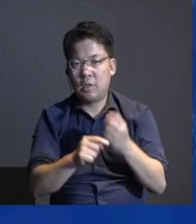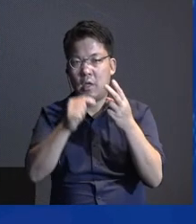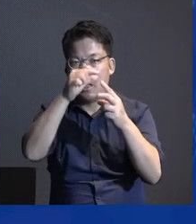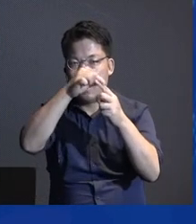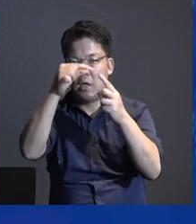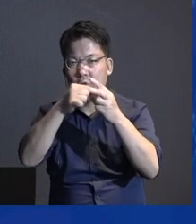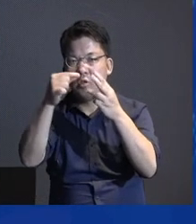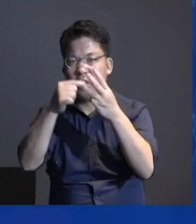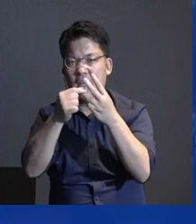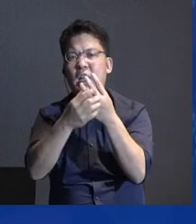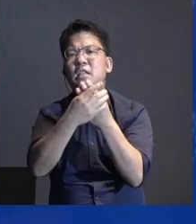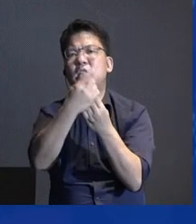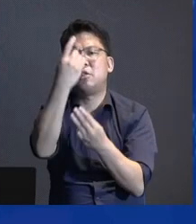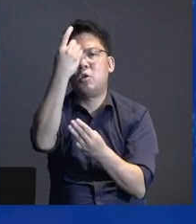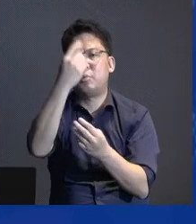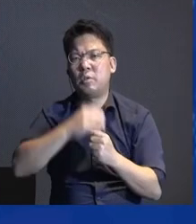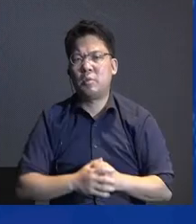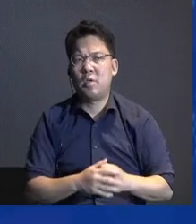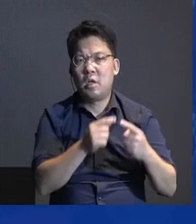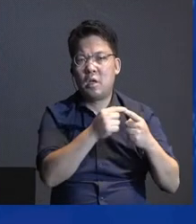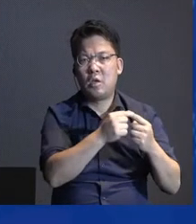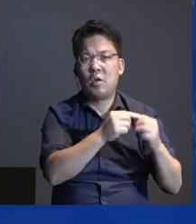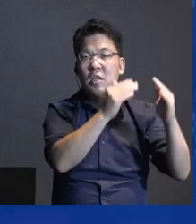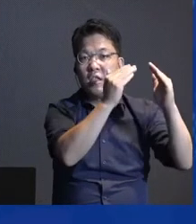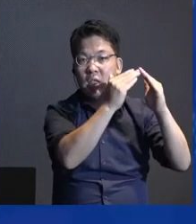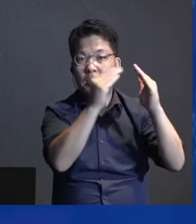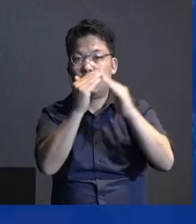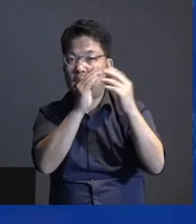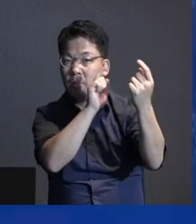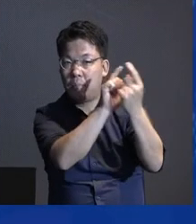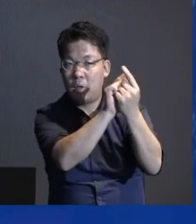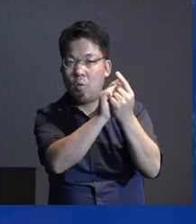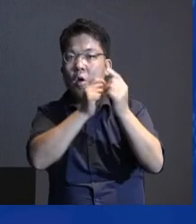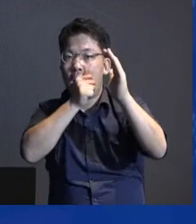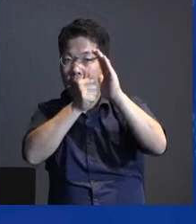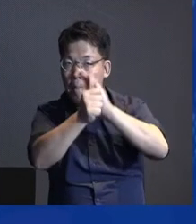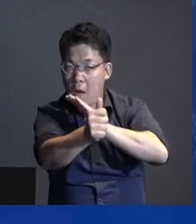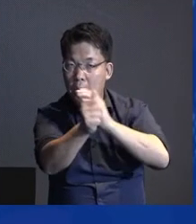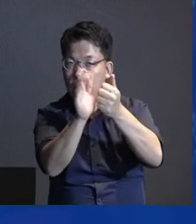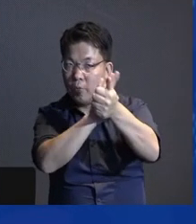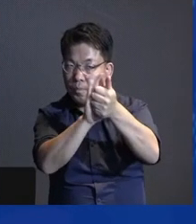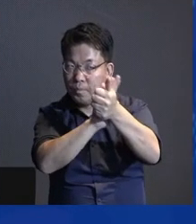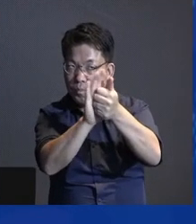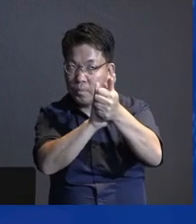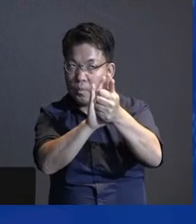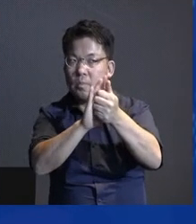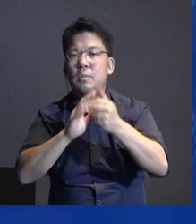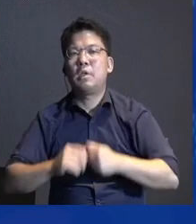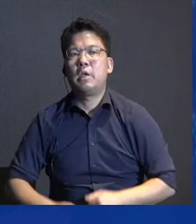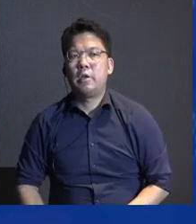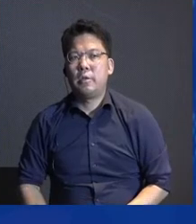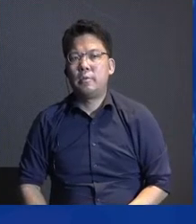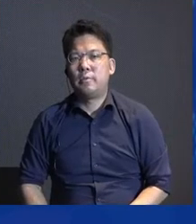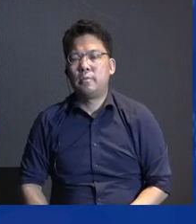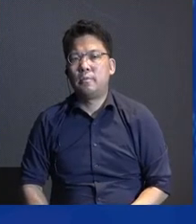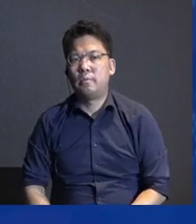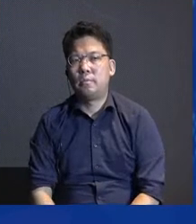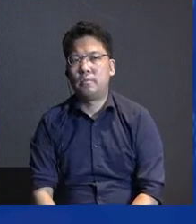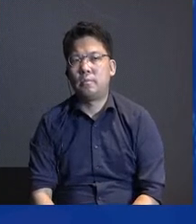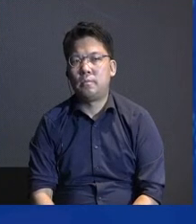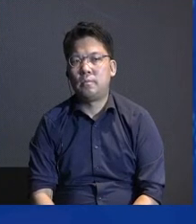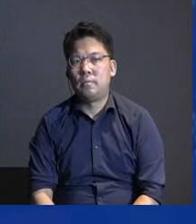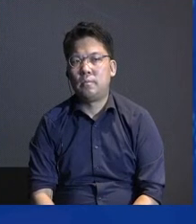stay at the place to meet their needs. For those of us who want to create a safe community and